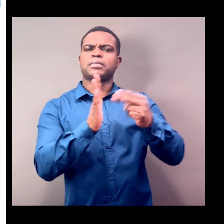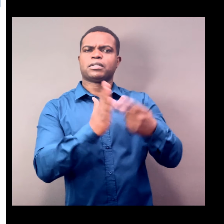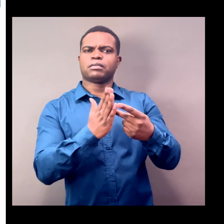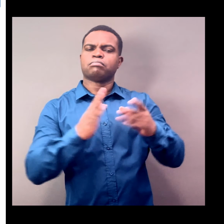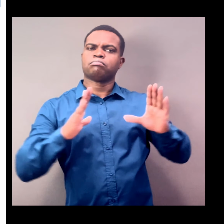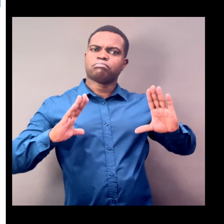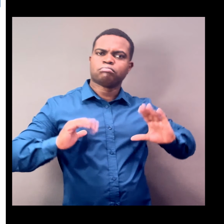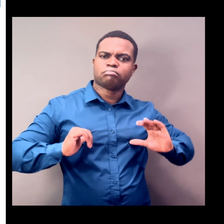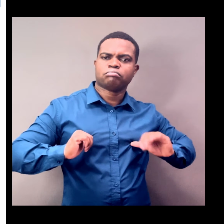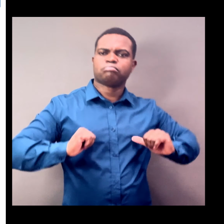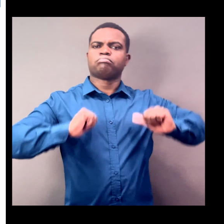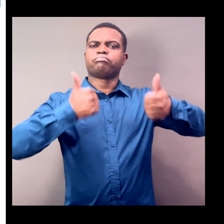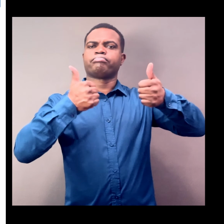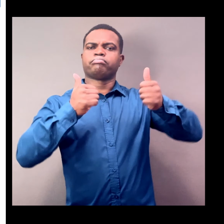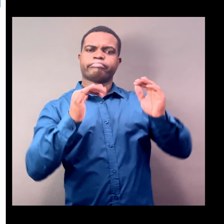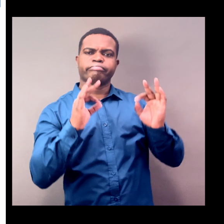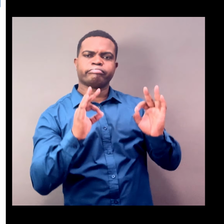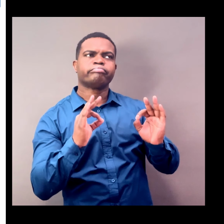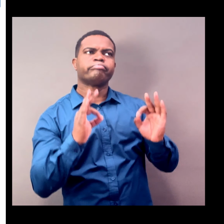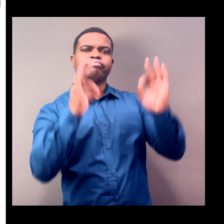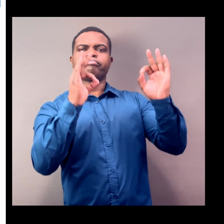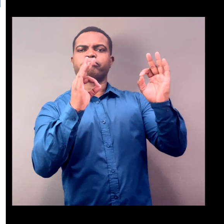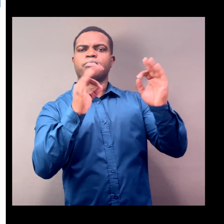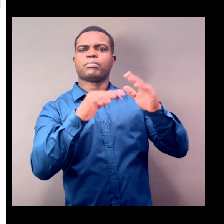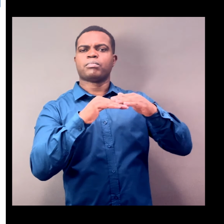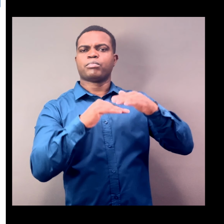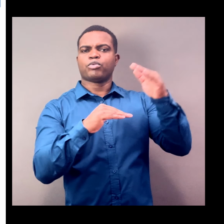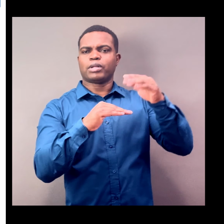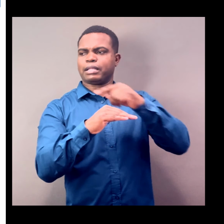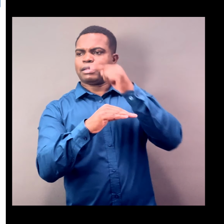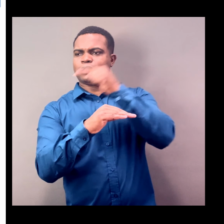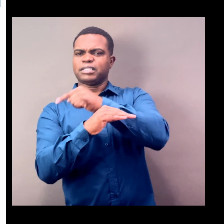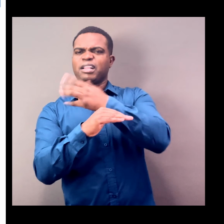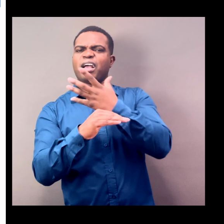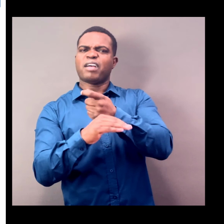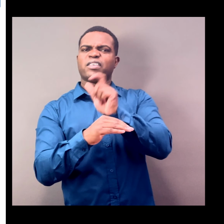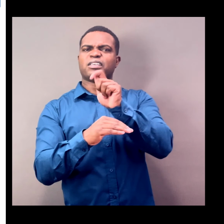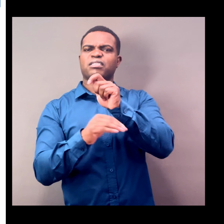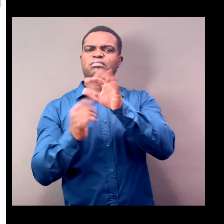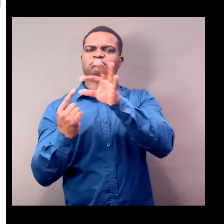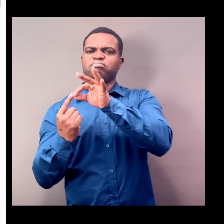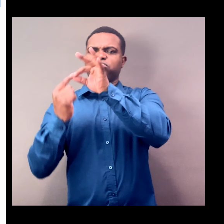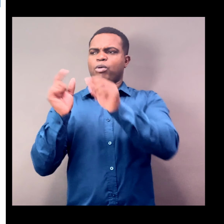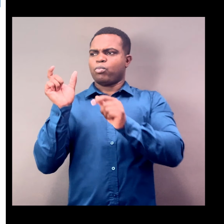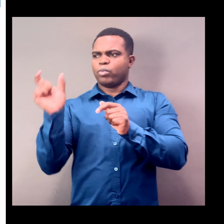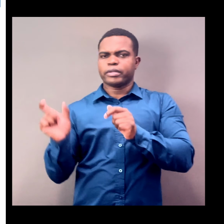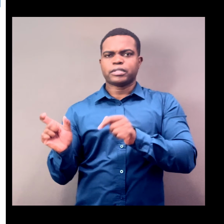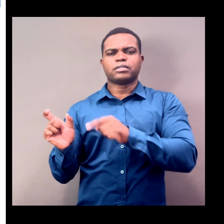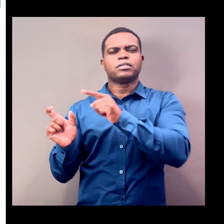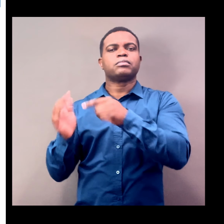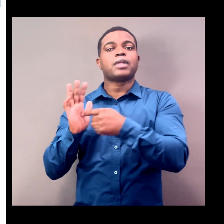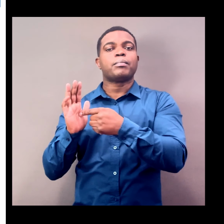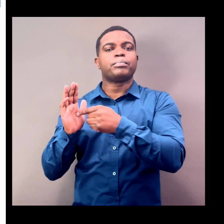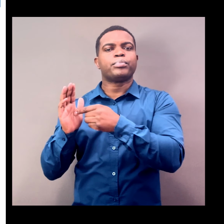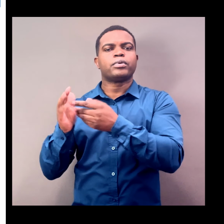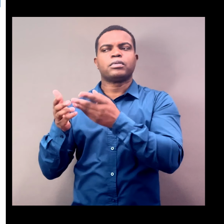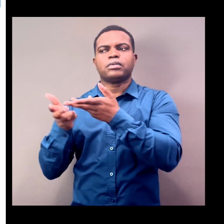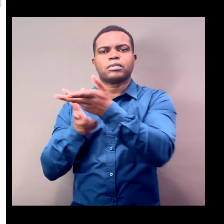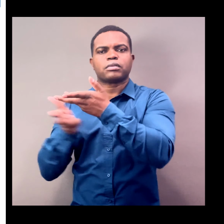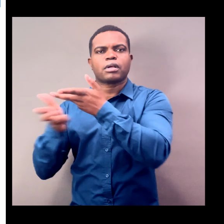the well-being. Now, if you look at community engagement, you would see that we have the keywords: interactions,